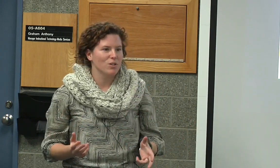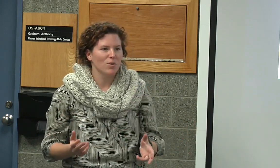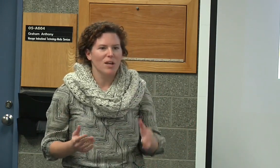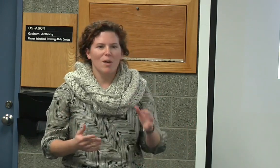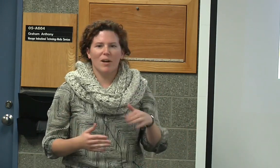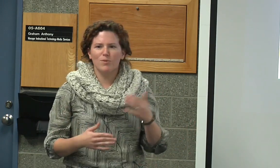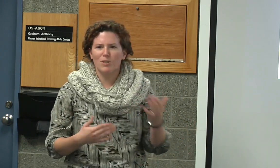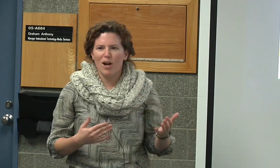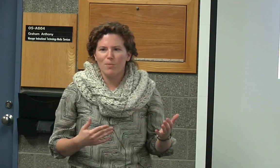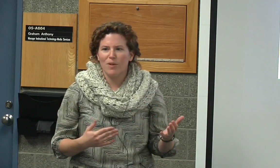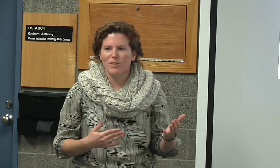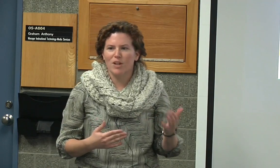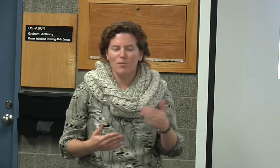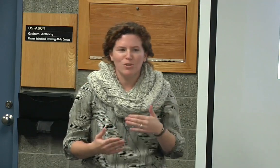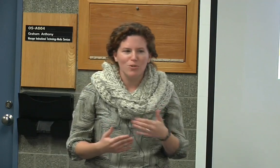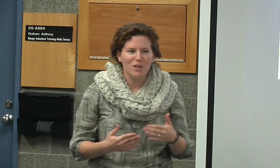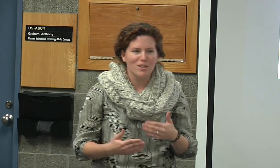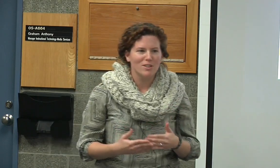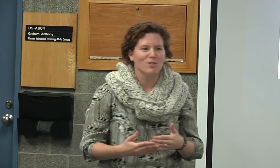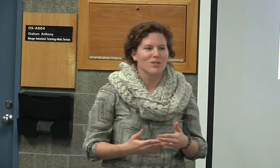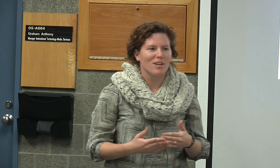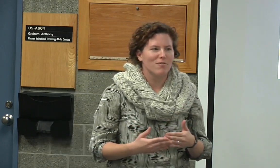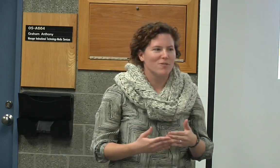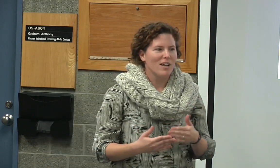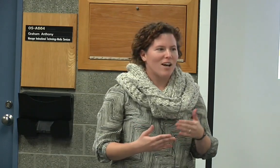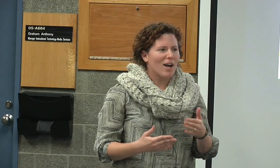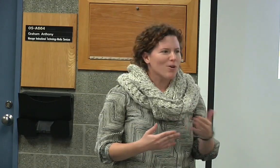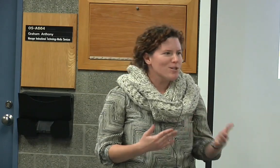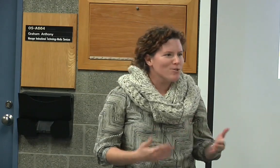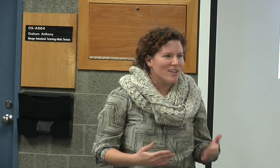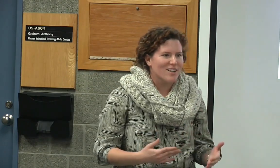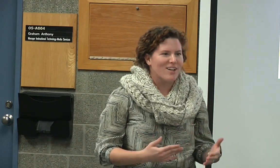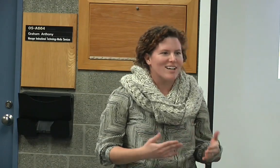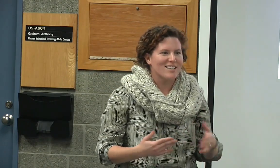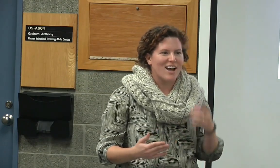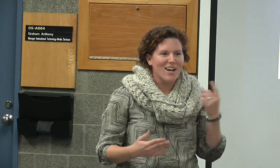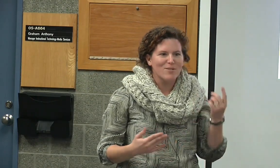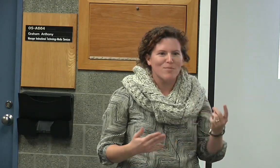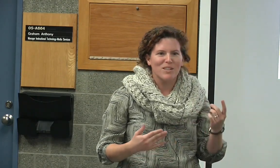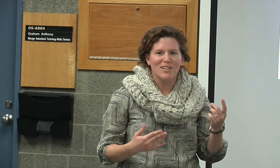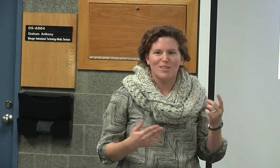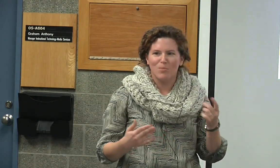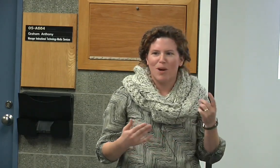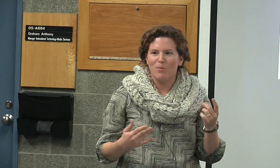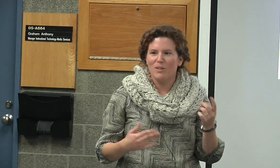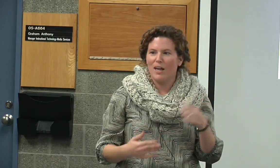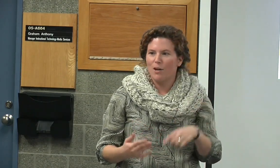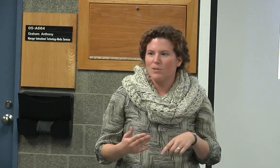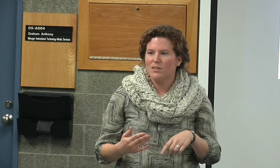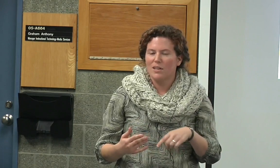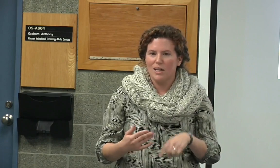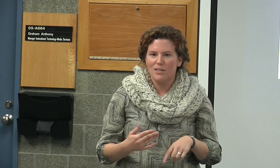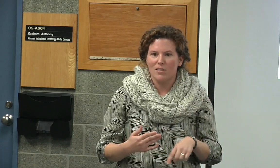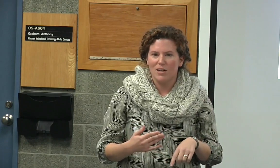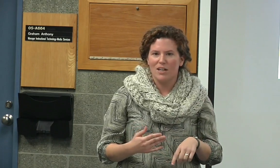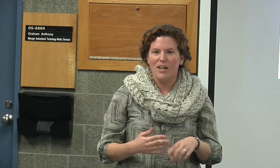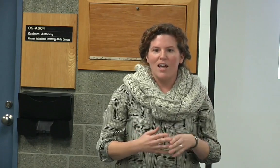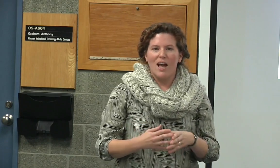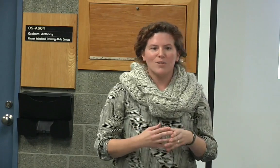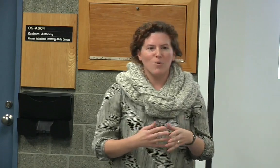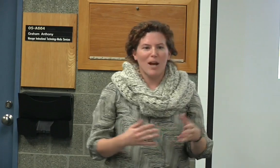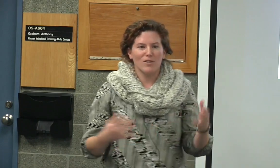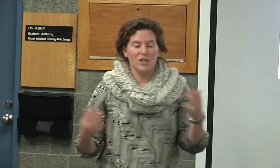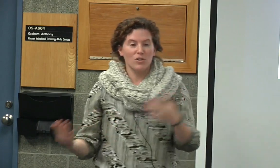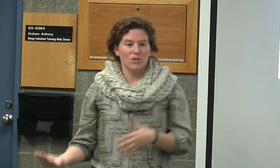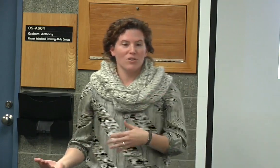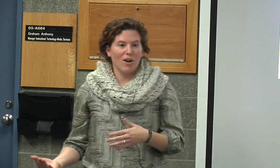tap into. But as we talk about this, I'm sure you're going to think to yourself, I already do that in class, and I have some things that probably count as a case study.